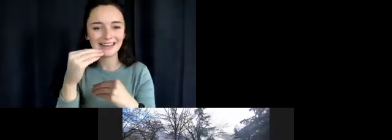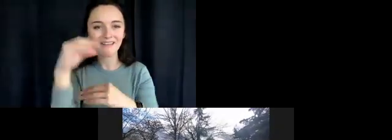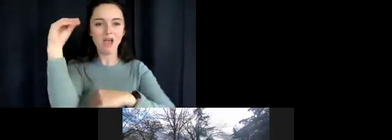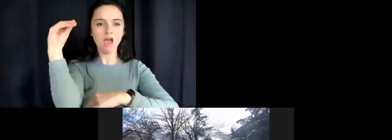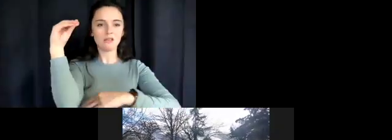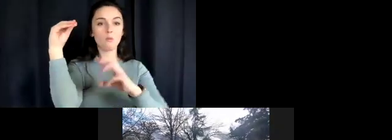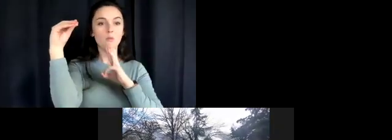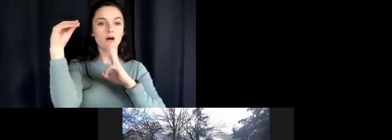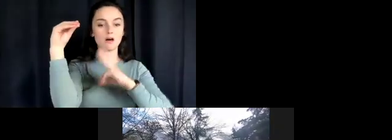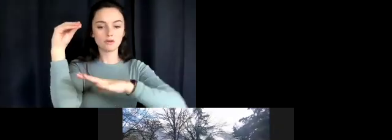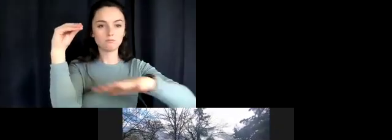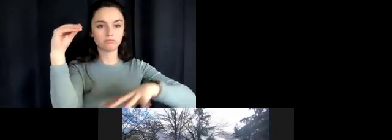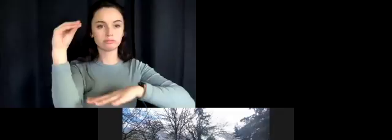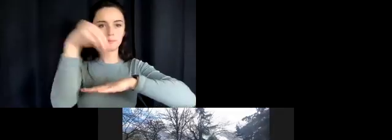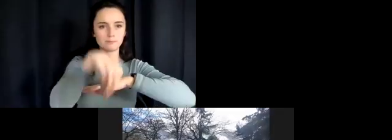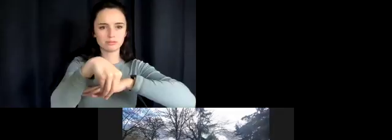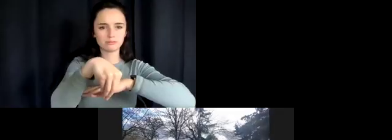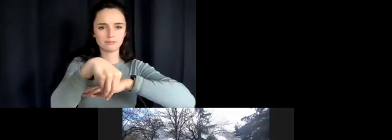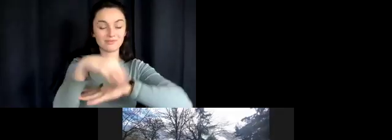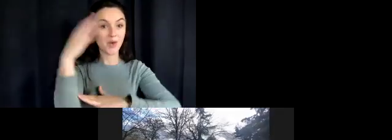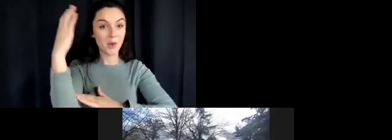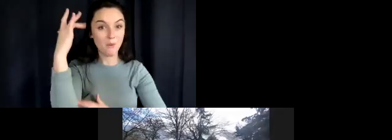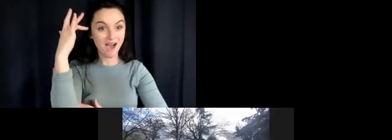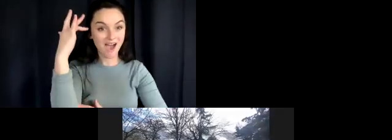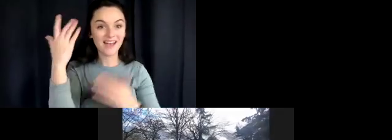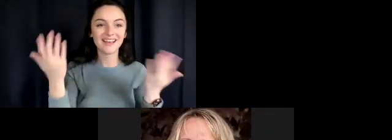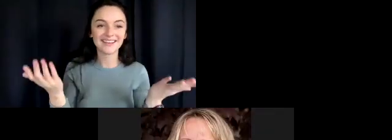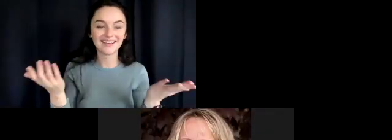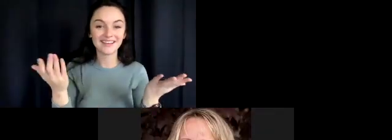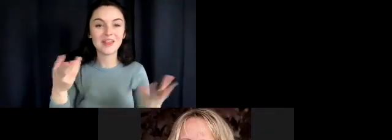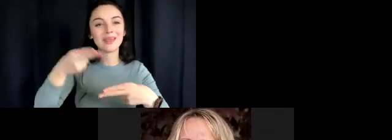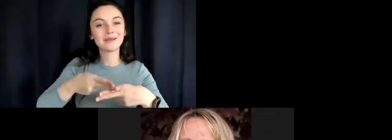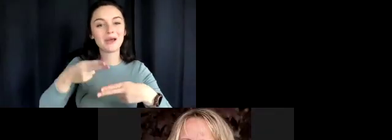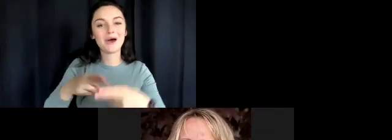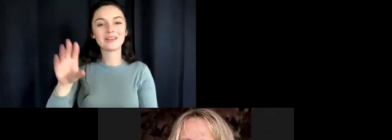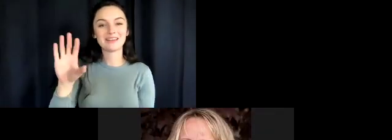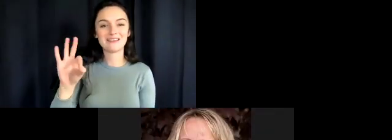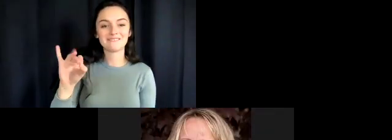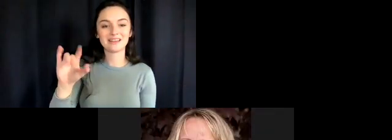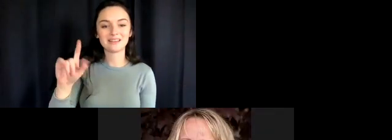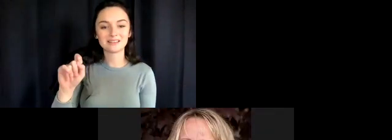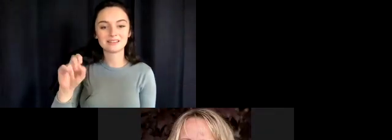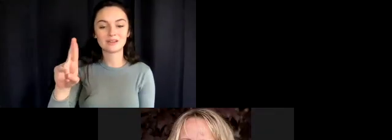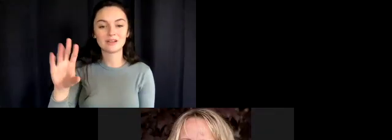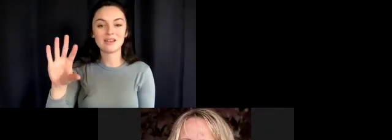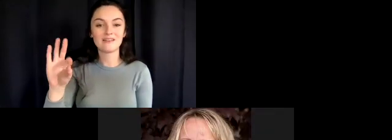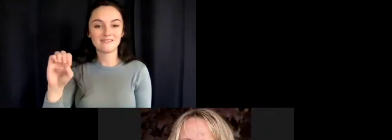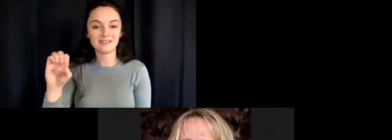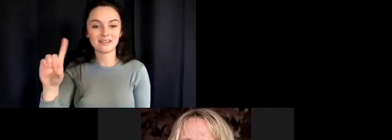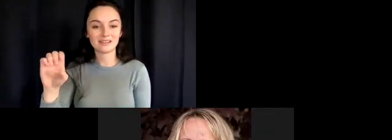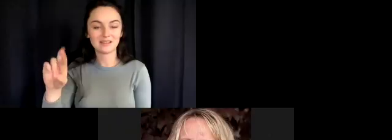water and kind of upside down, and that is because they are what's called filter feeders. So they will actually put their beaks in that